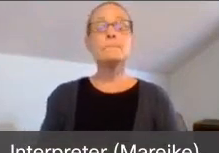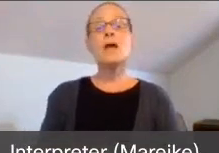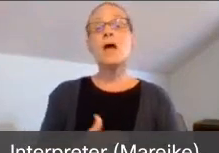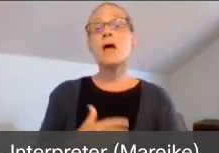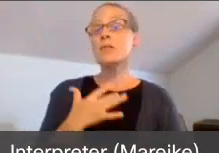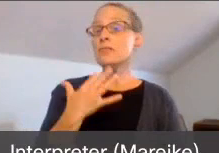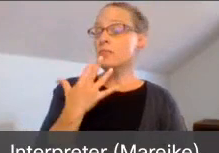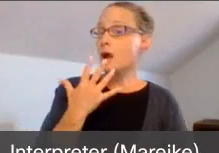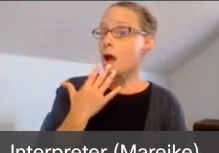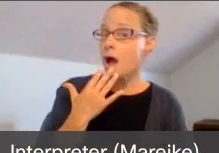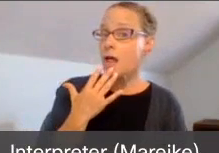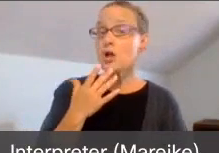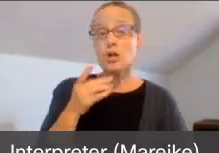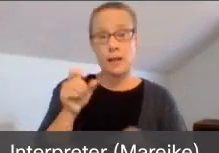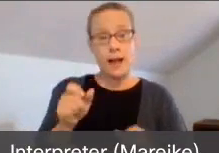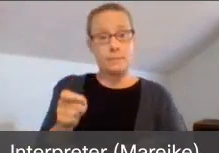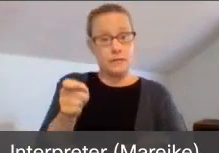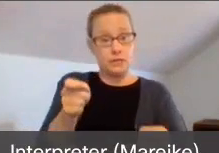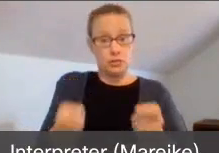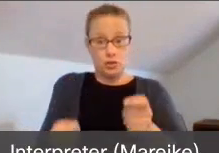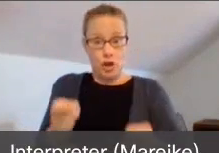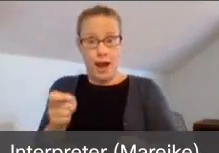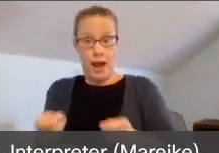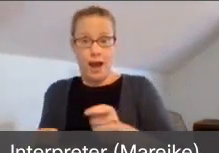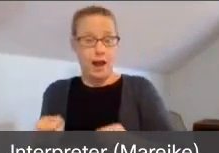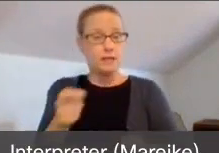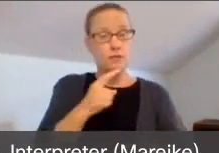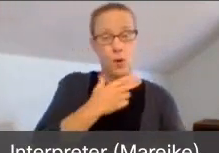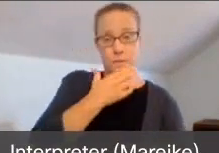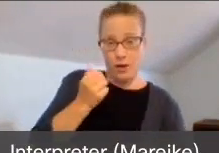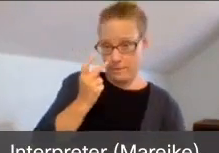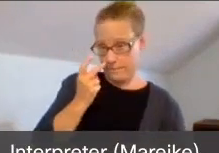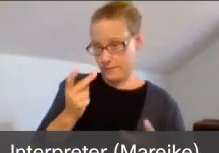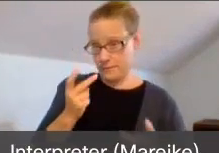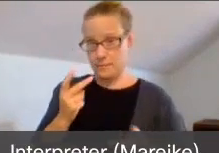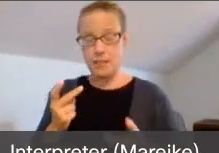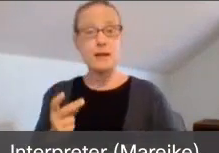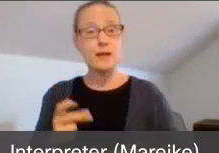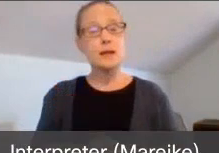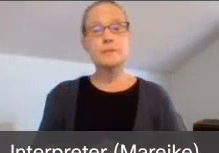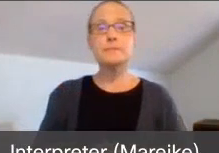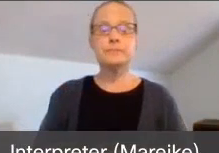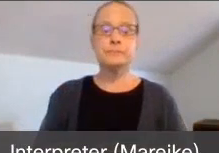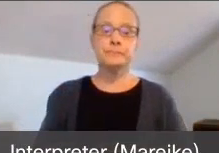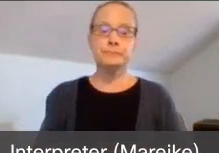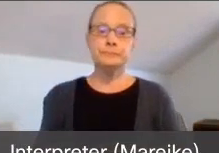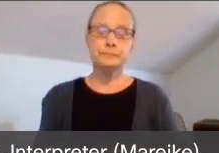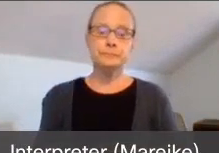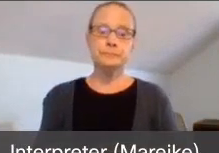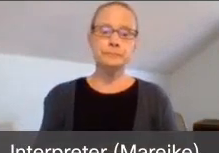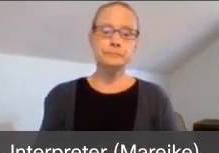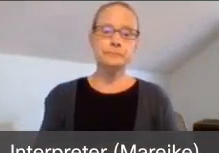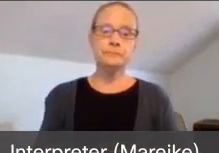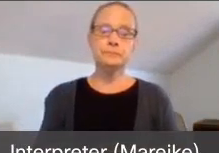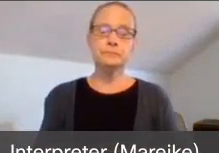live caption pod can be changed as needed. The high contrast style is recommended for best